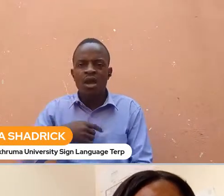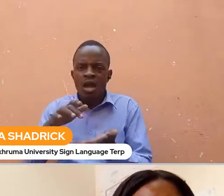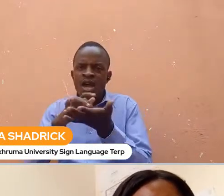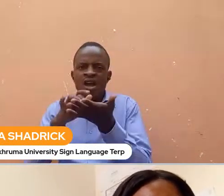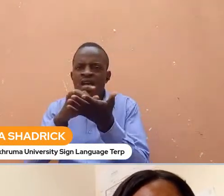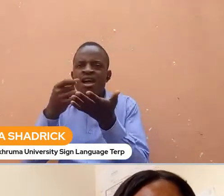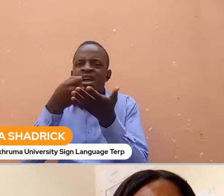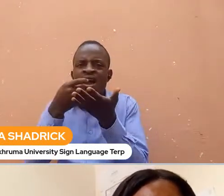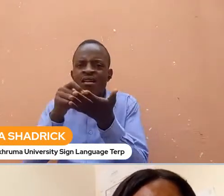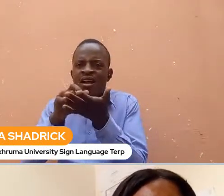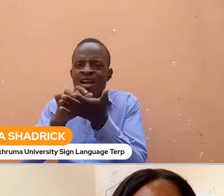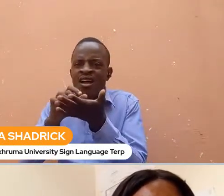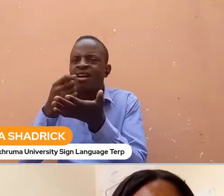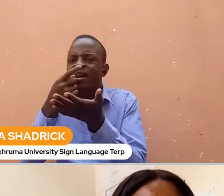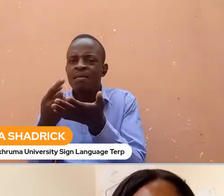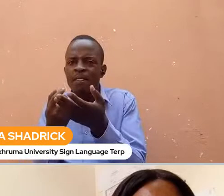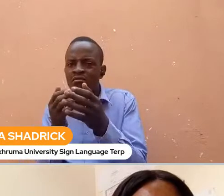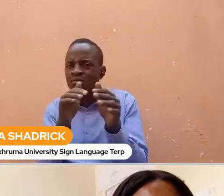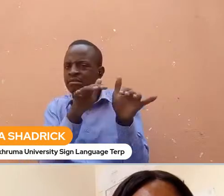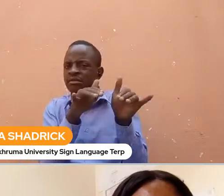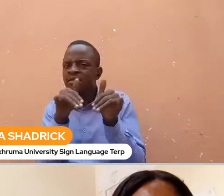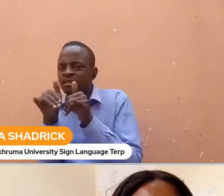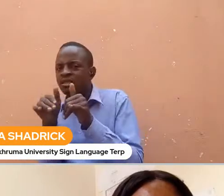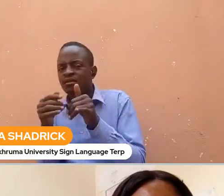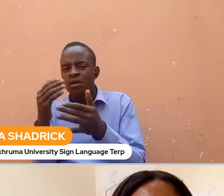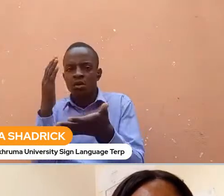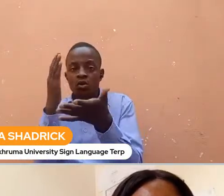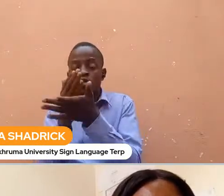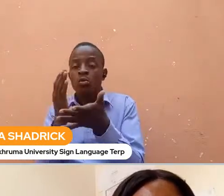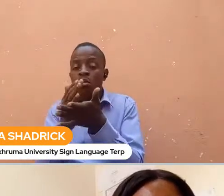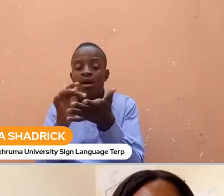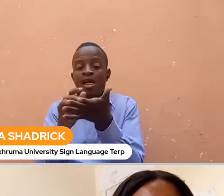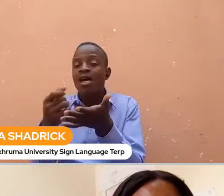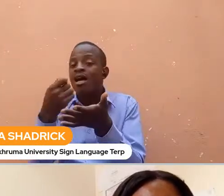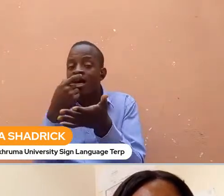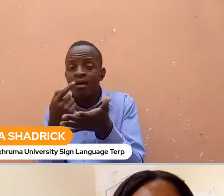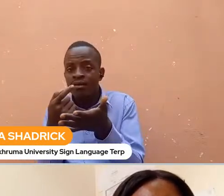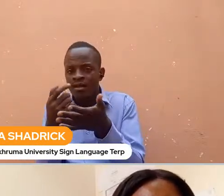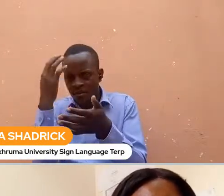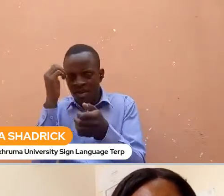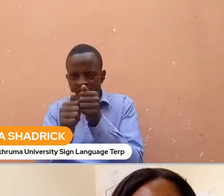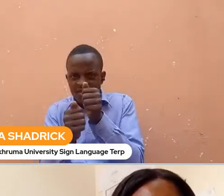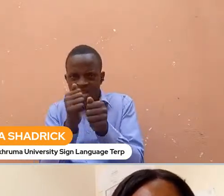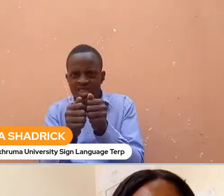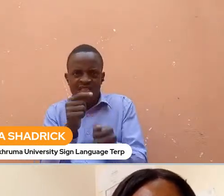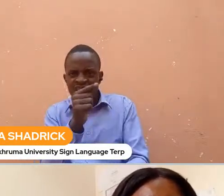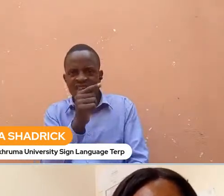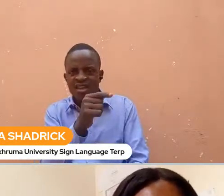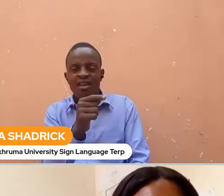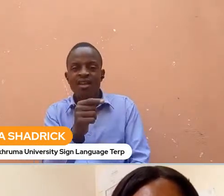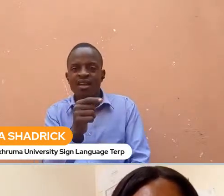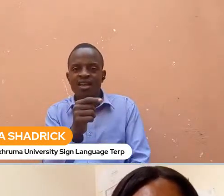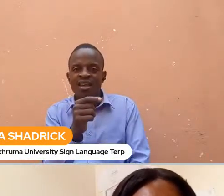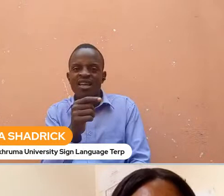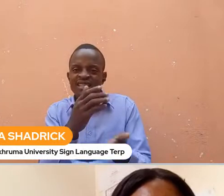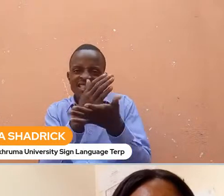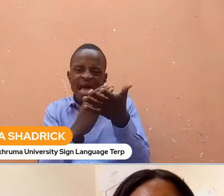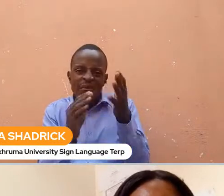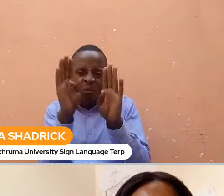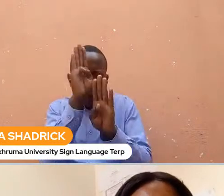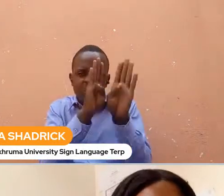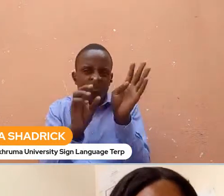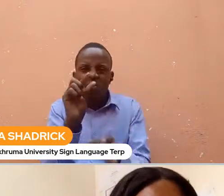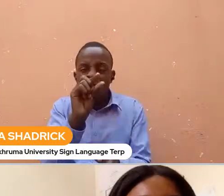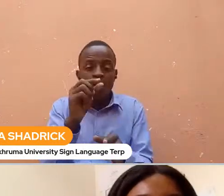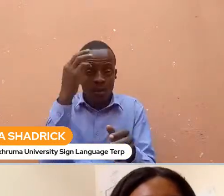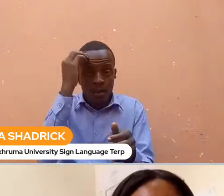I want to abstain, I'll stop using the pill. And those side effects, for as long as the hormone is not there,